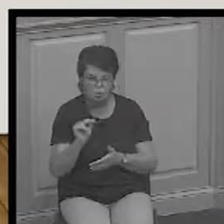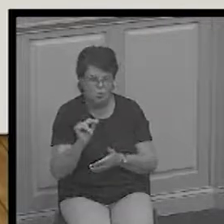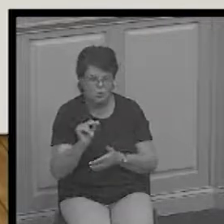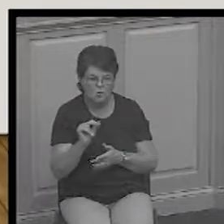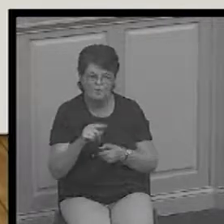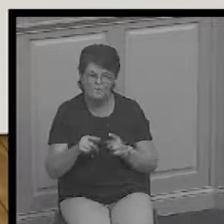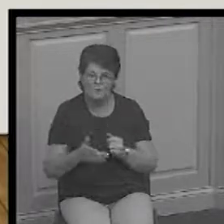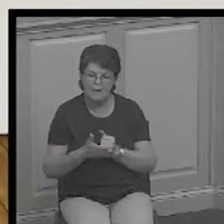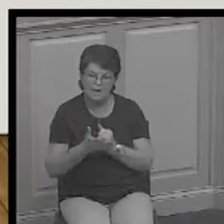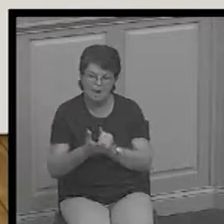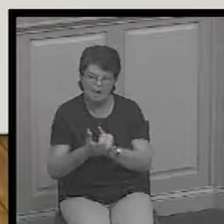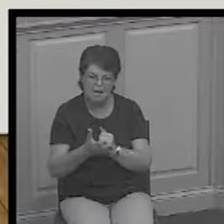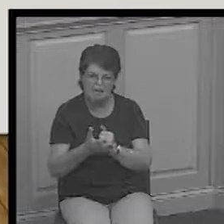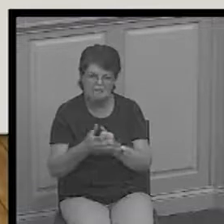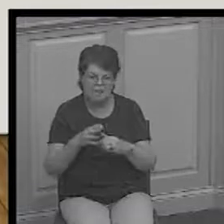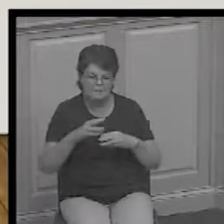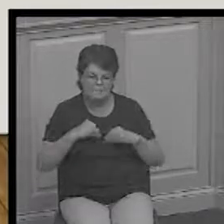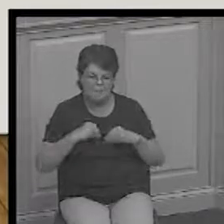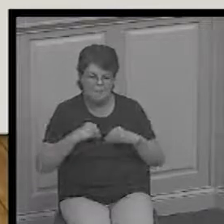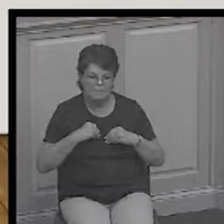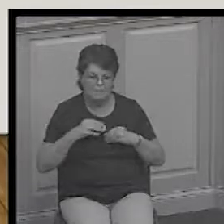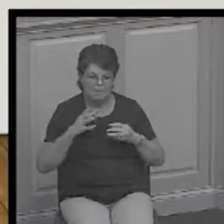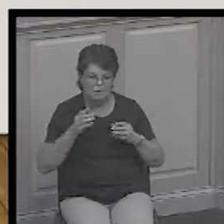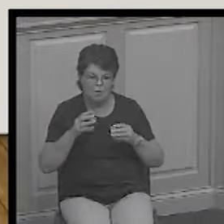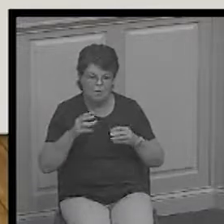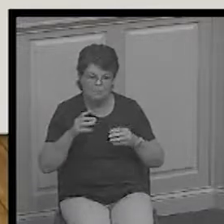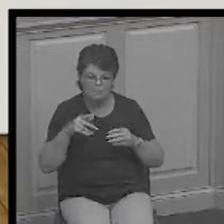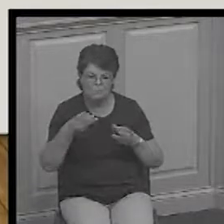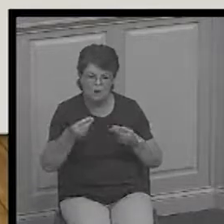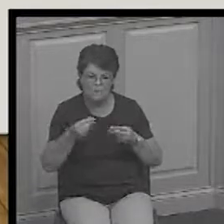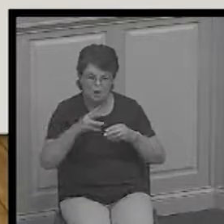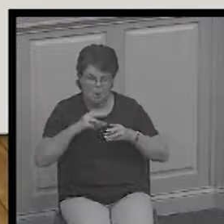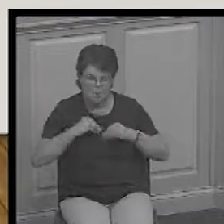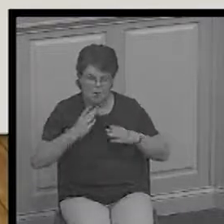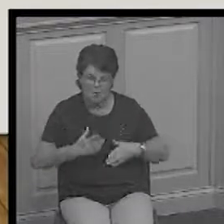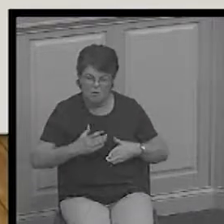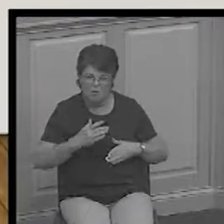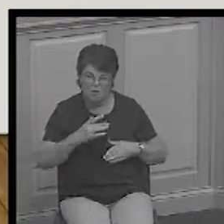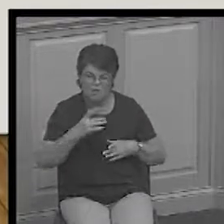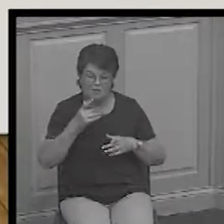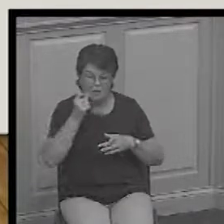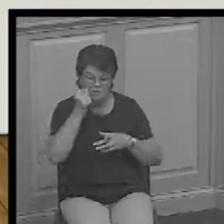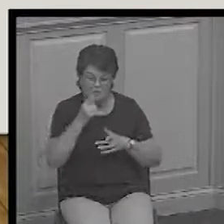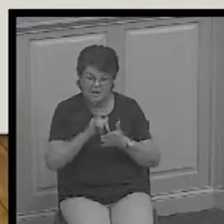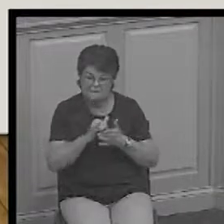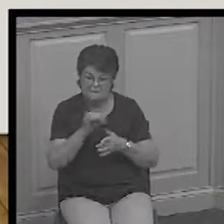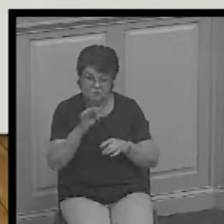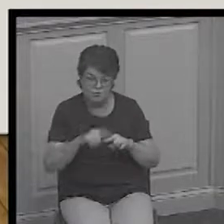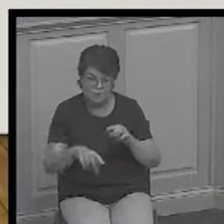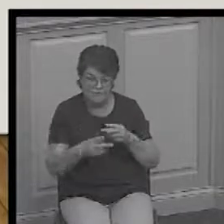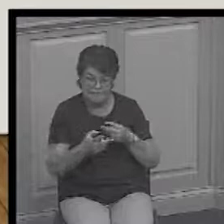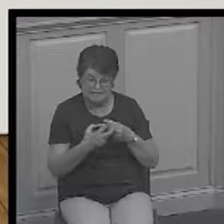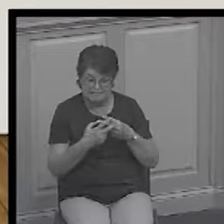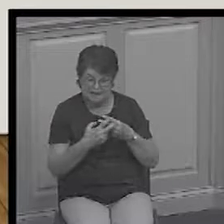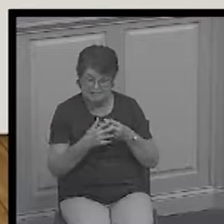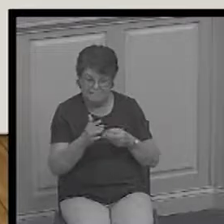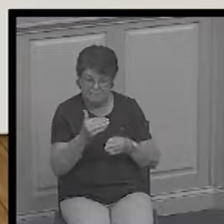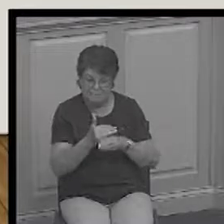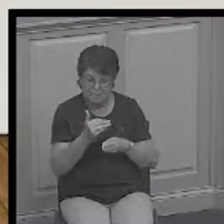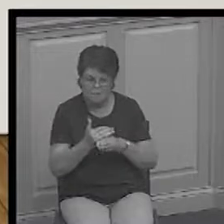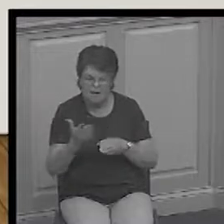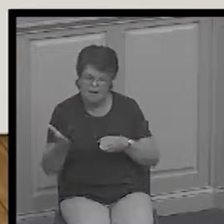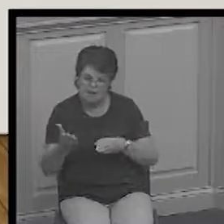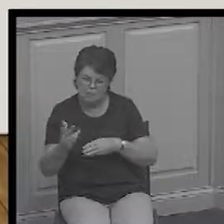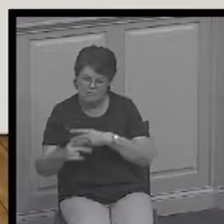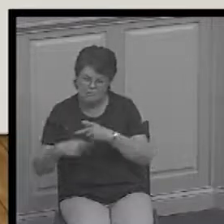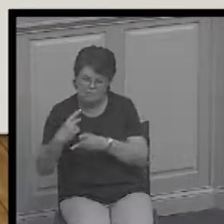the property owner understand if you can't save your windows, here's the parameters to put back windows that are appropriate for your building. And